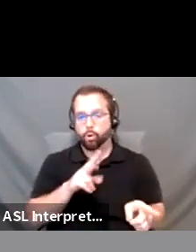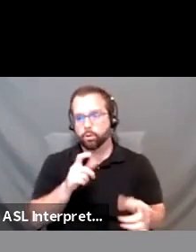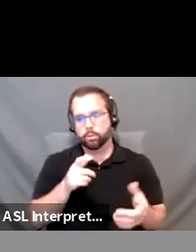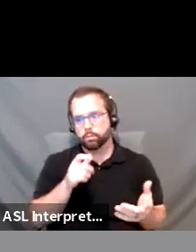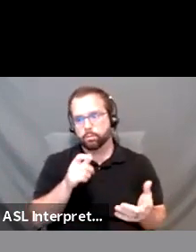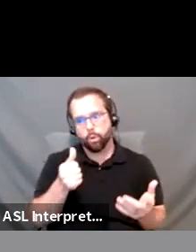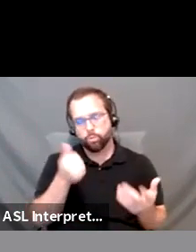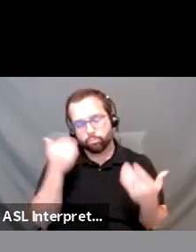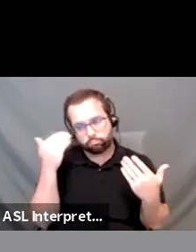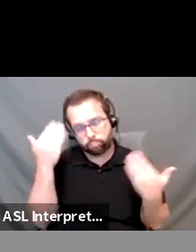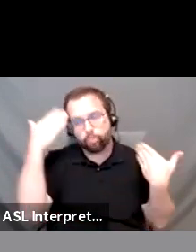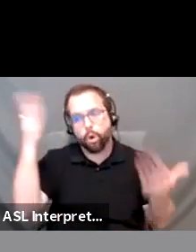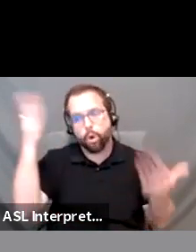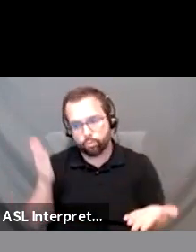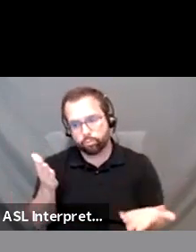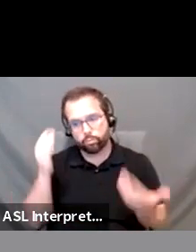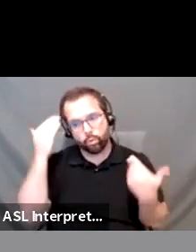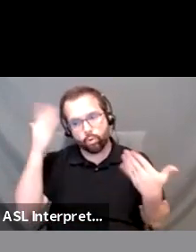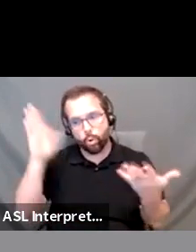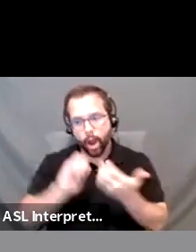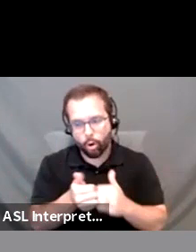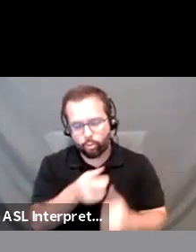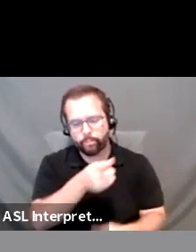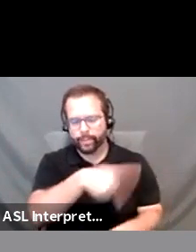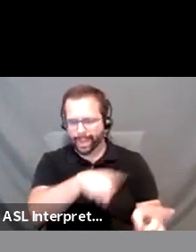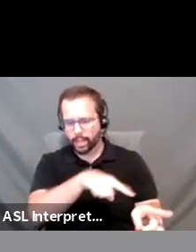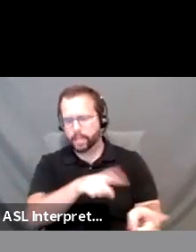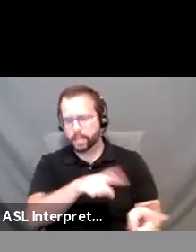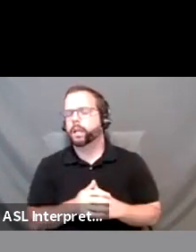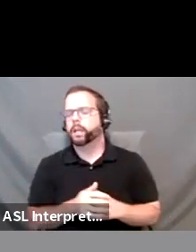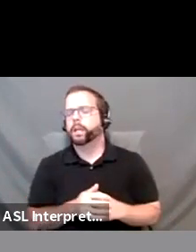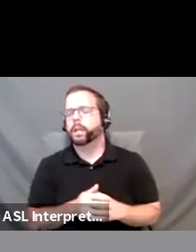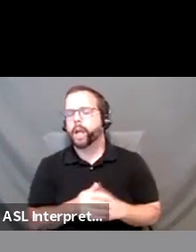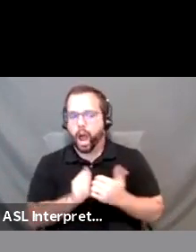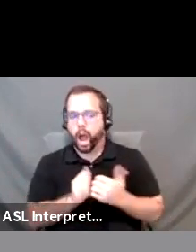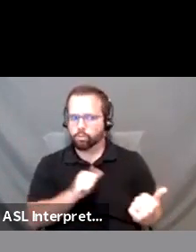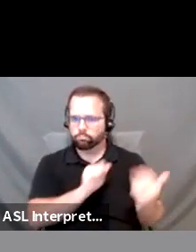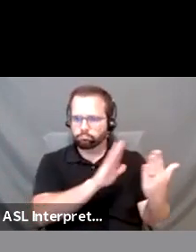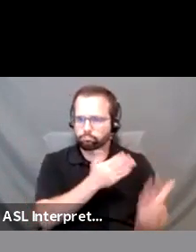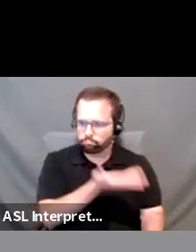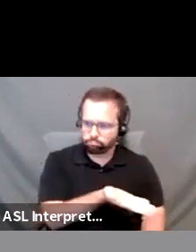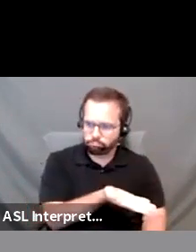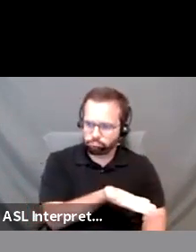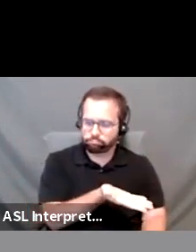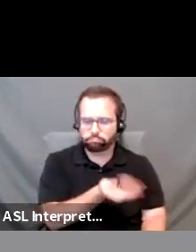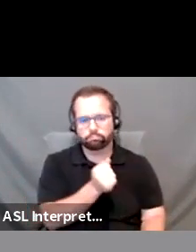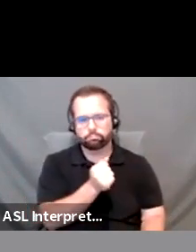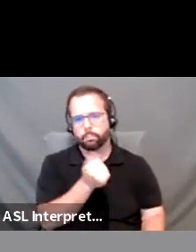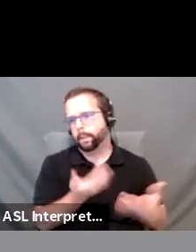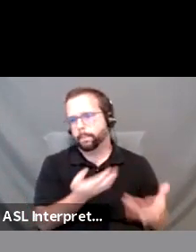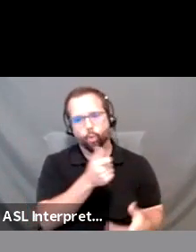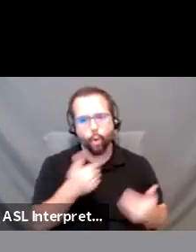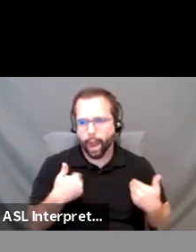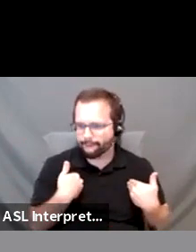or the know-how. So, and even how are you addressing those that maybe didn't have the technical devices that were needed to